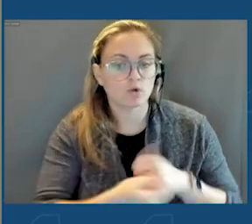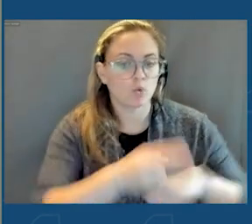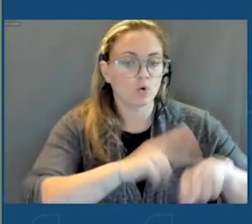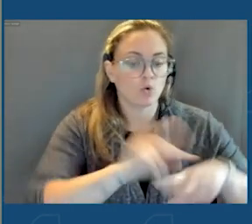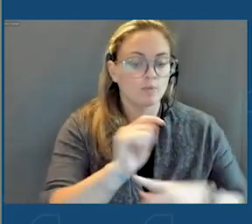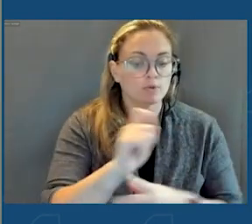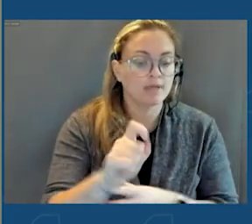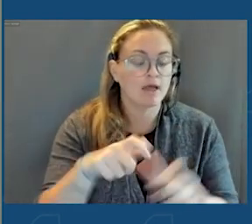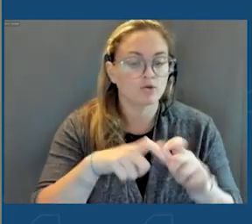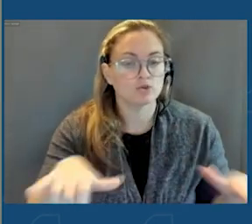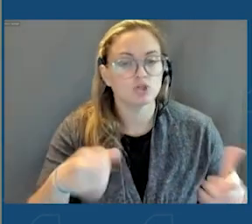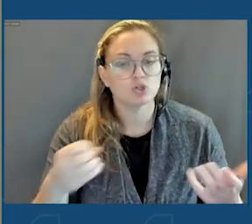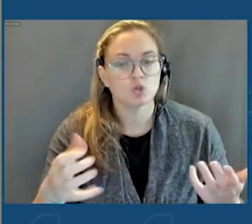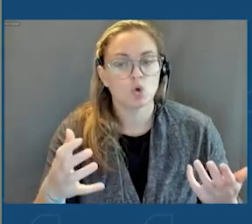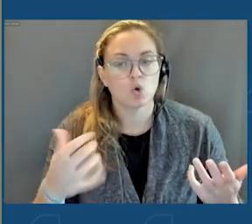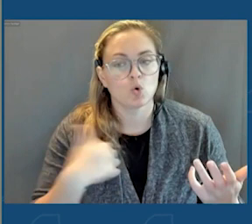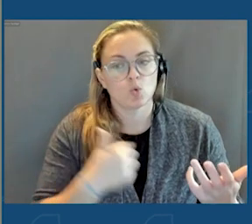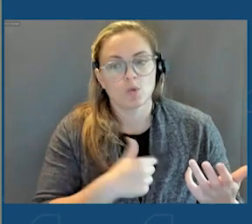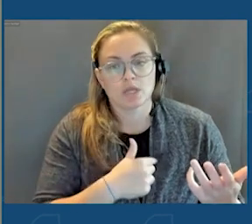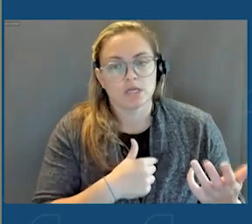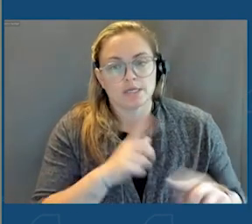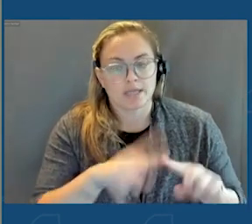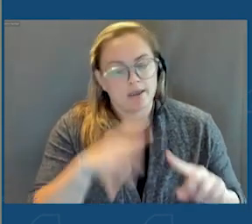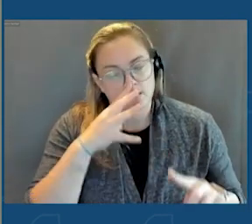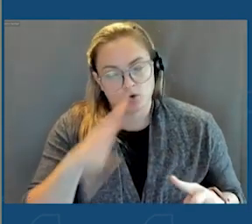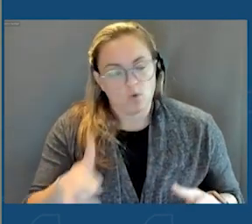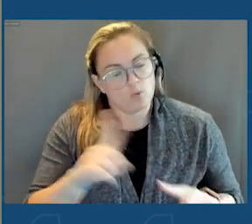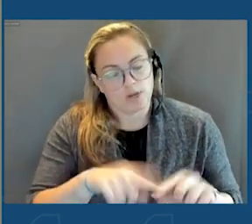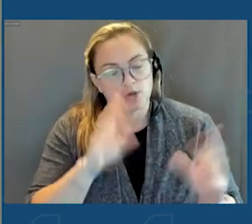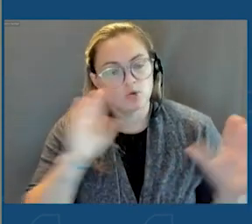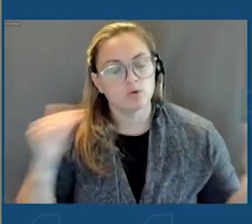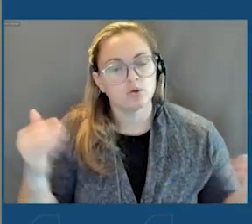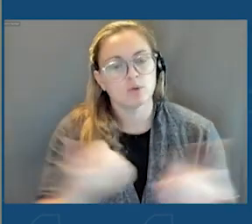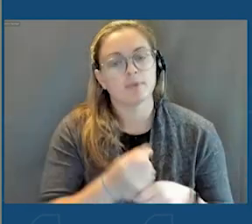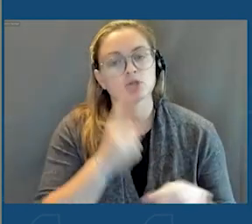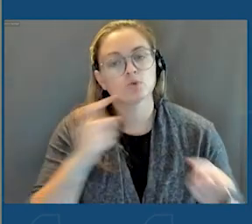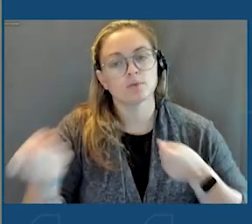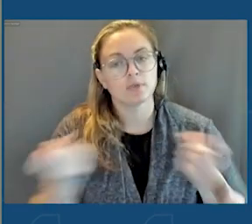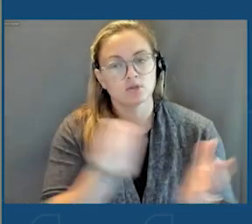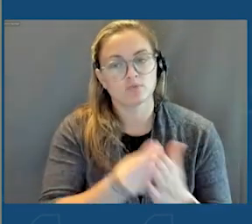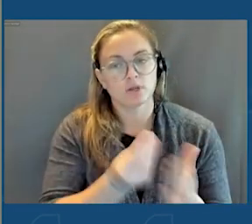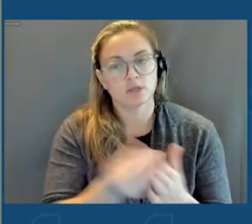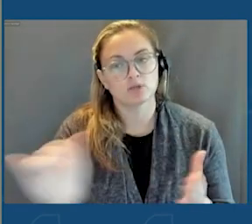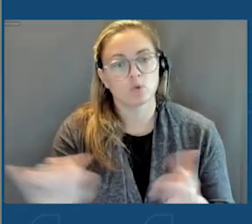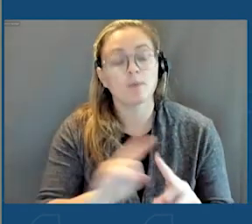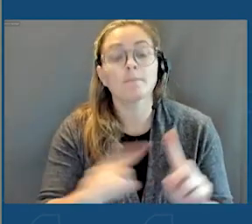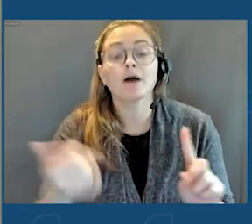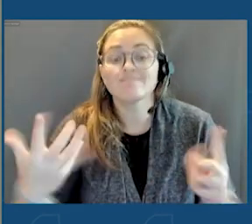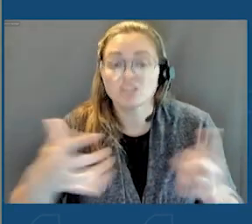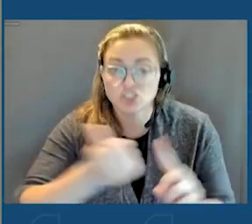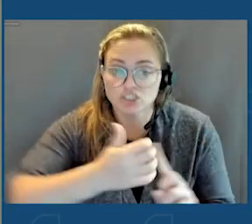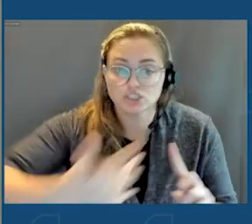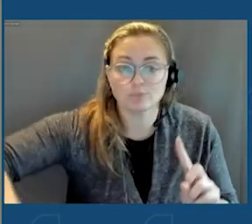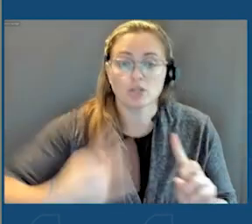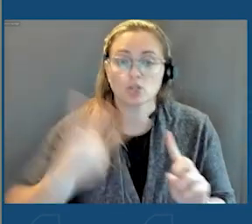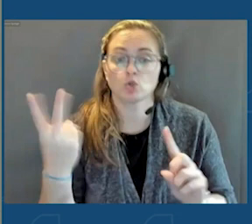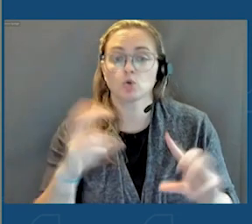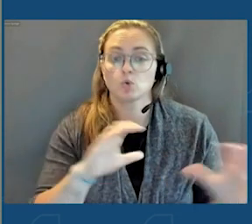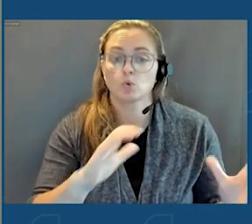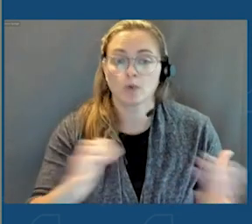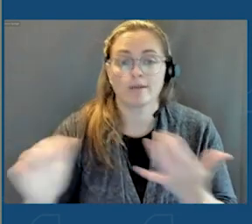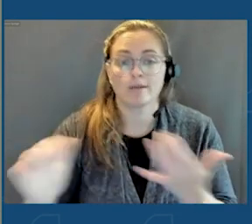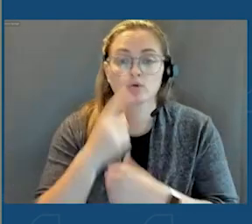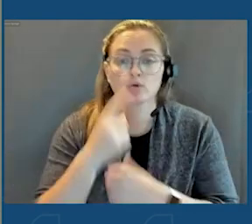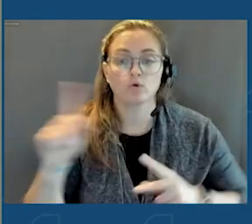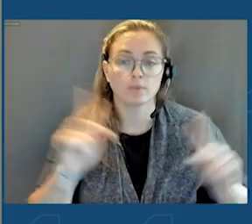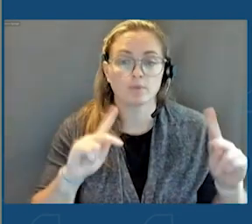receipts. So we cannot ignore those. We have to make sure that we manage our finances as well. But I did expand in those two categories of people a